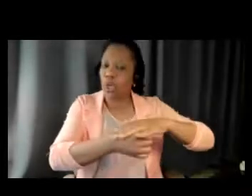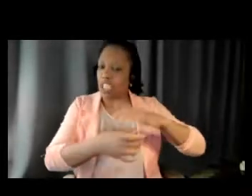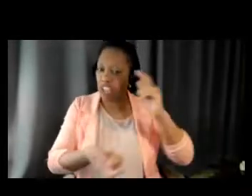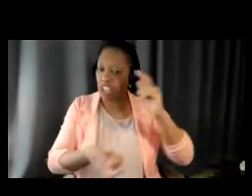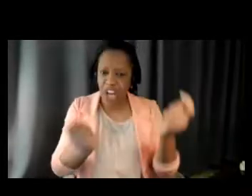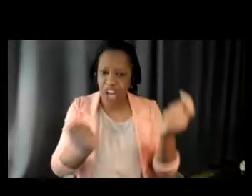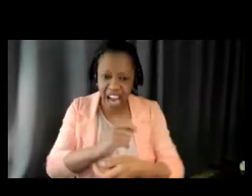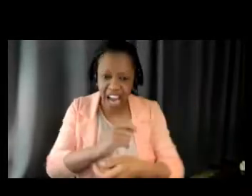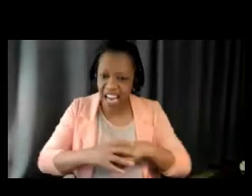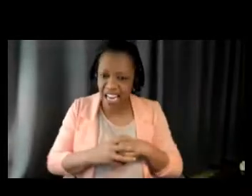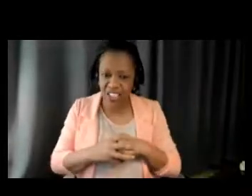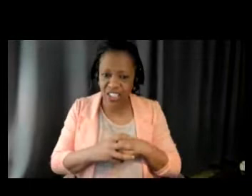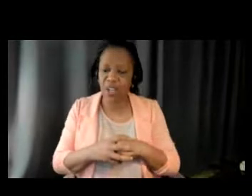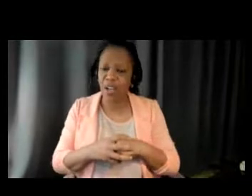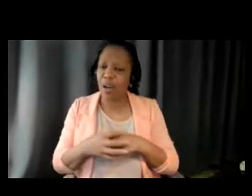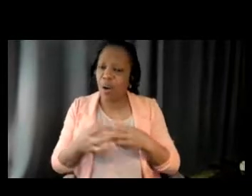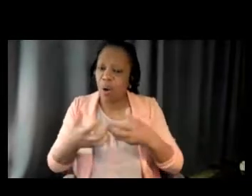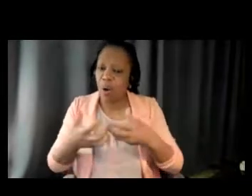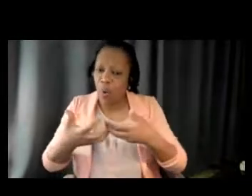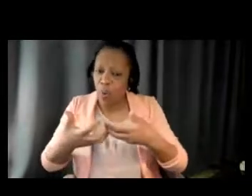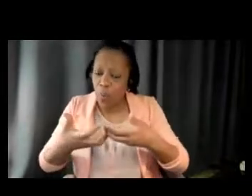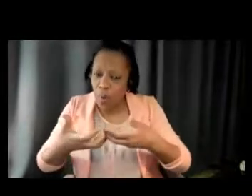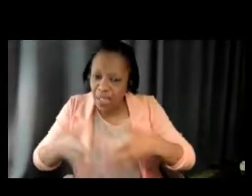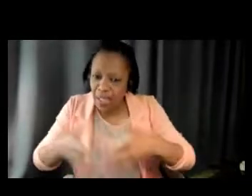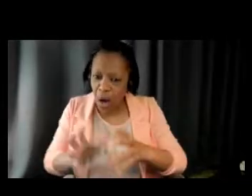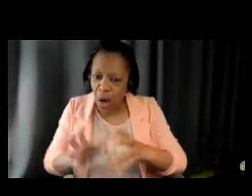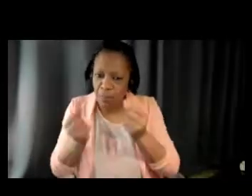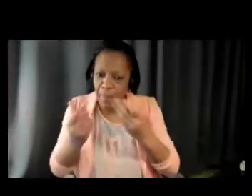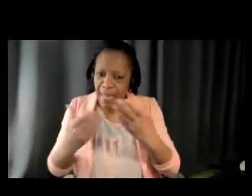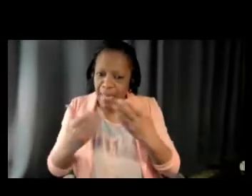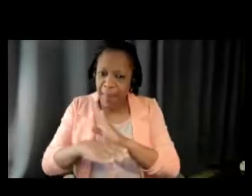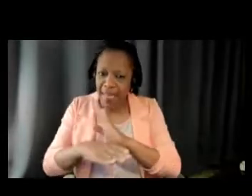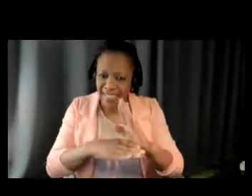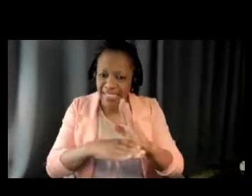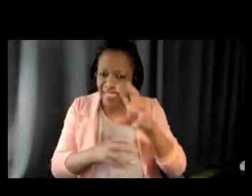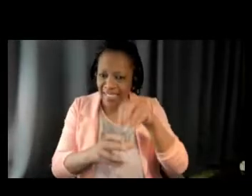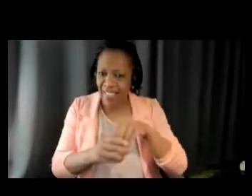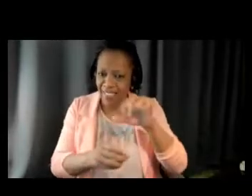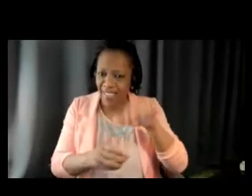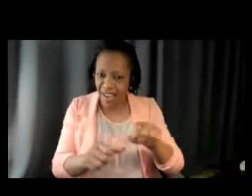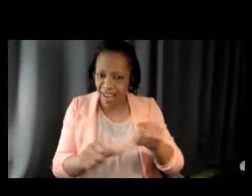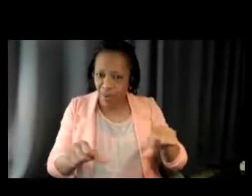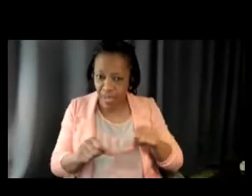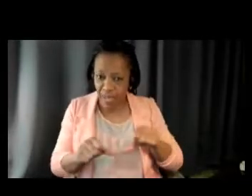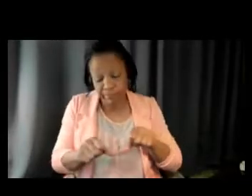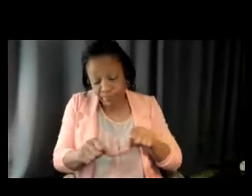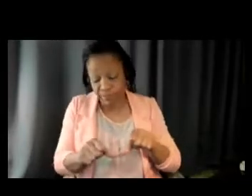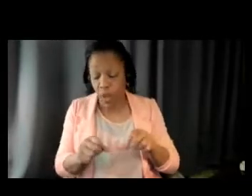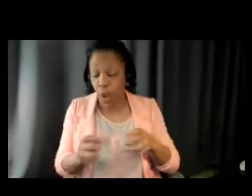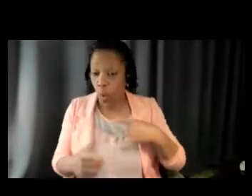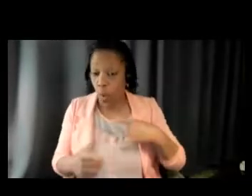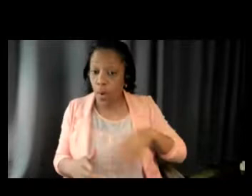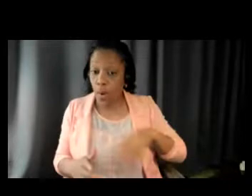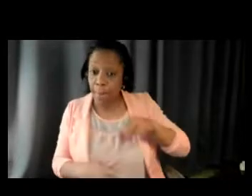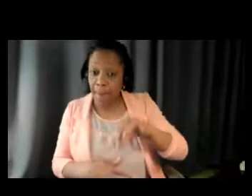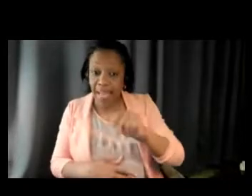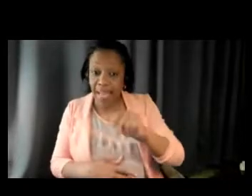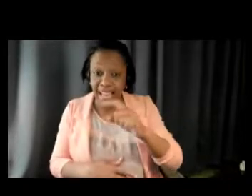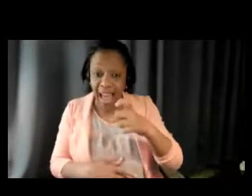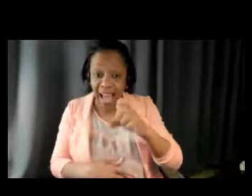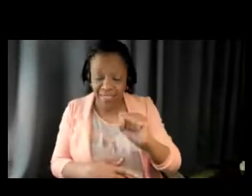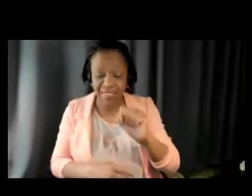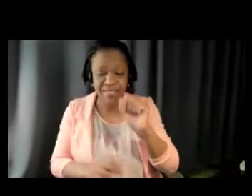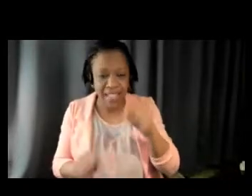restaurants, everything. We're taxpayers, but this is what happened. And so now we're here. And